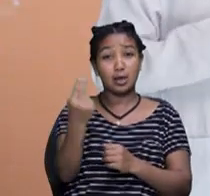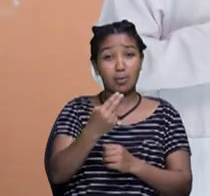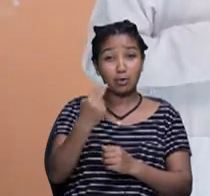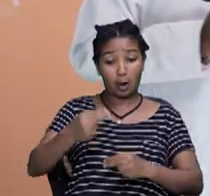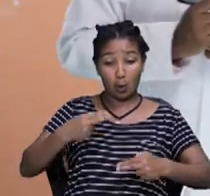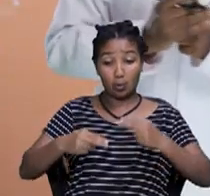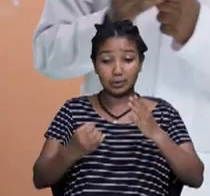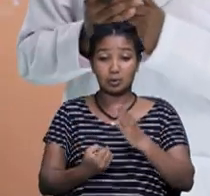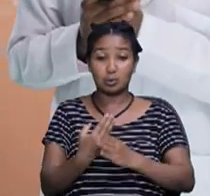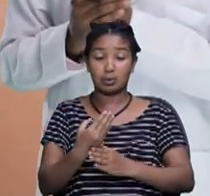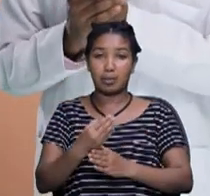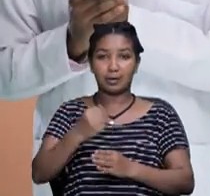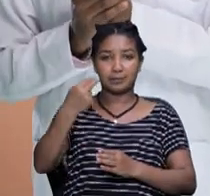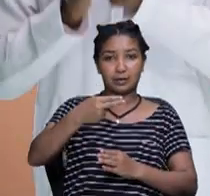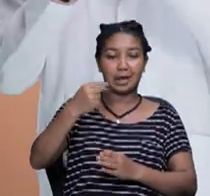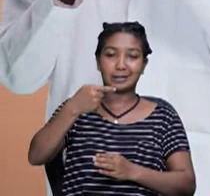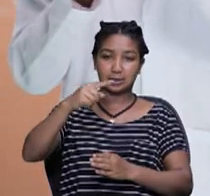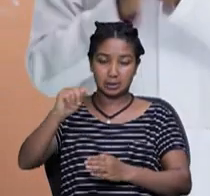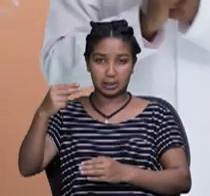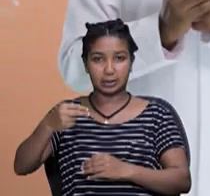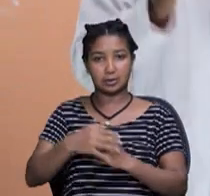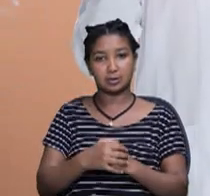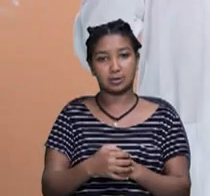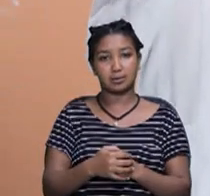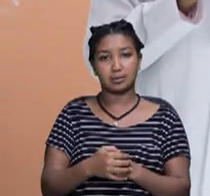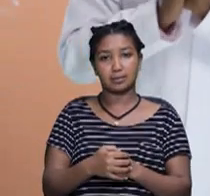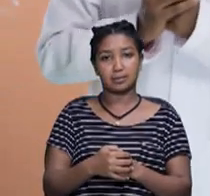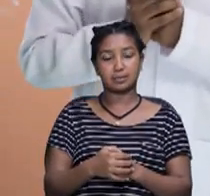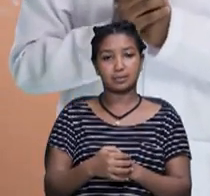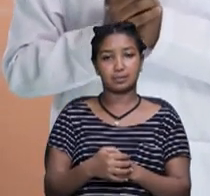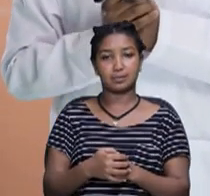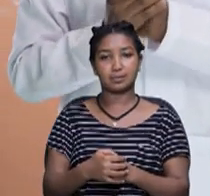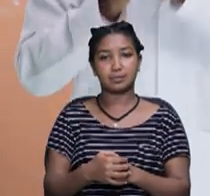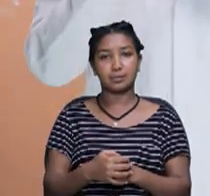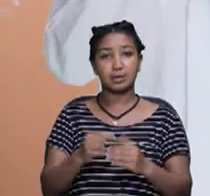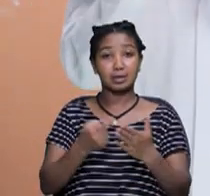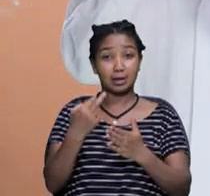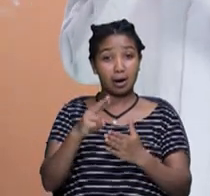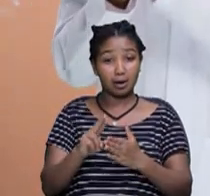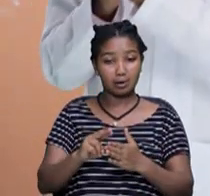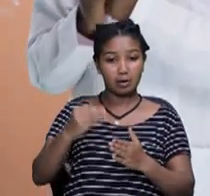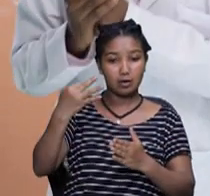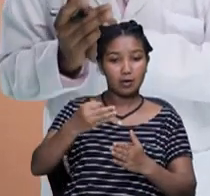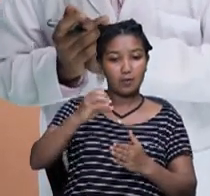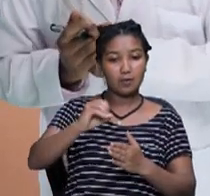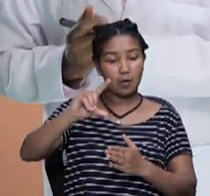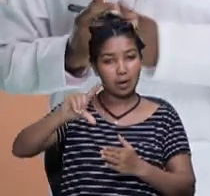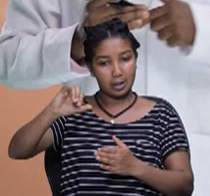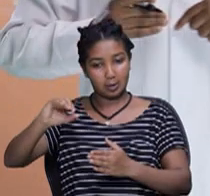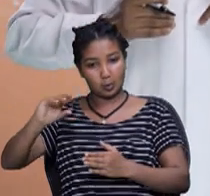important hormones secreted by gonadotrophin hormone. Two important hormones found in gonadotrophin hormone. These are follicle stimulating